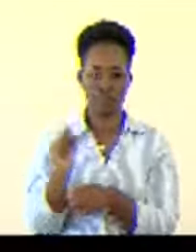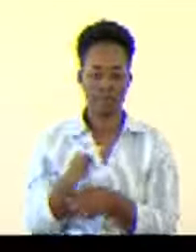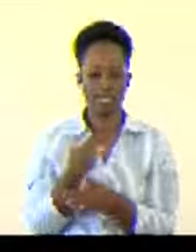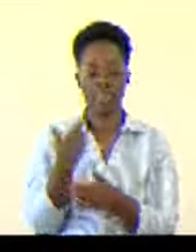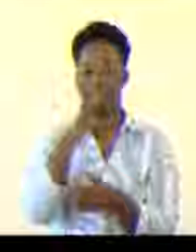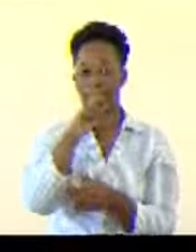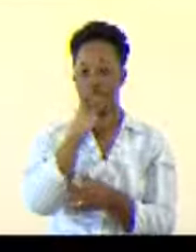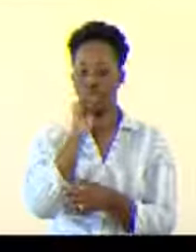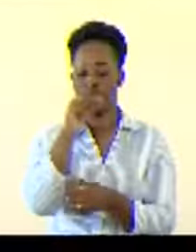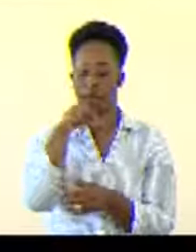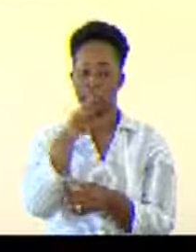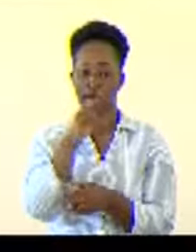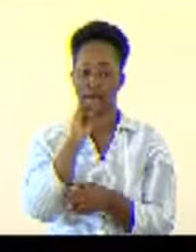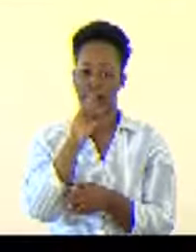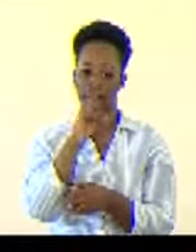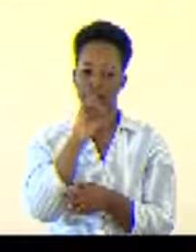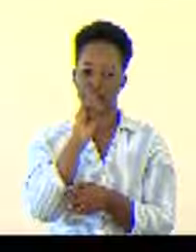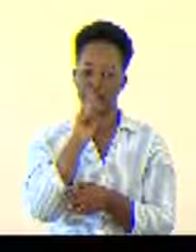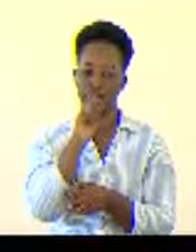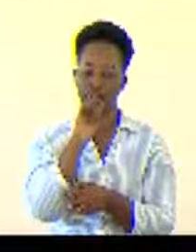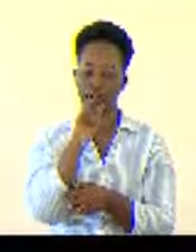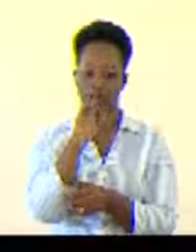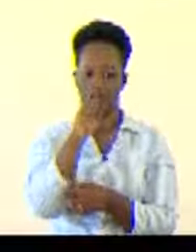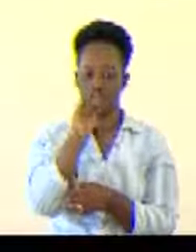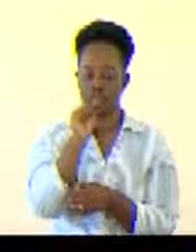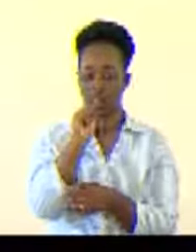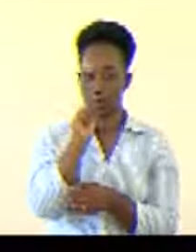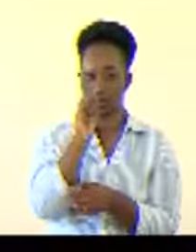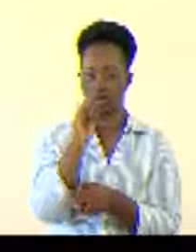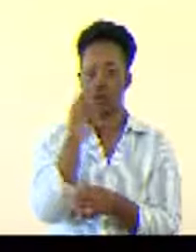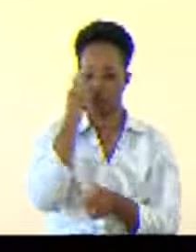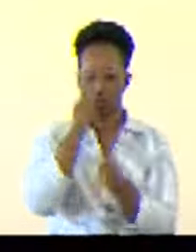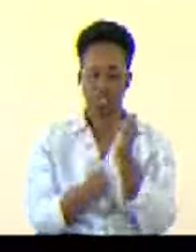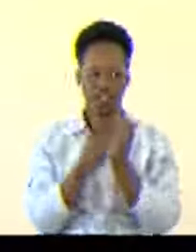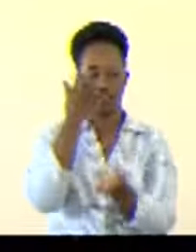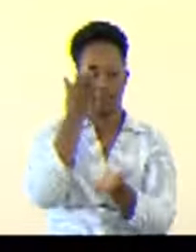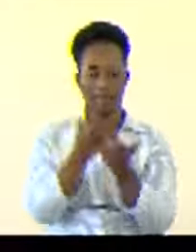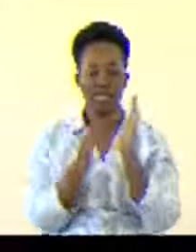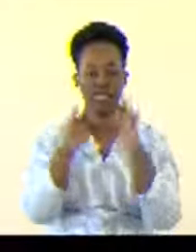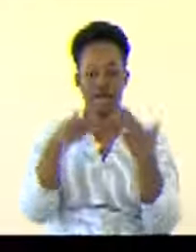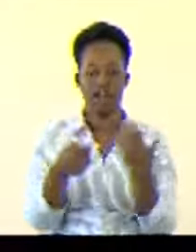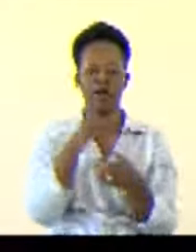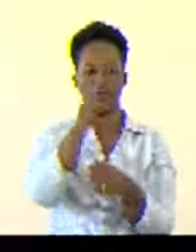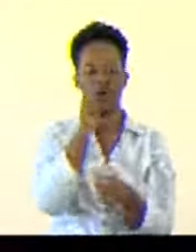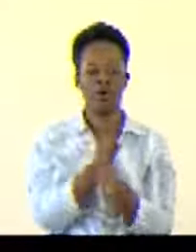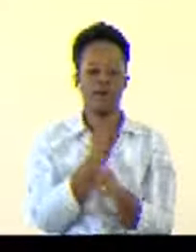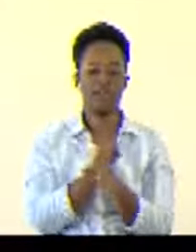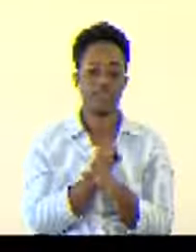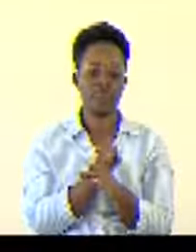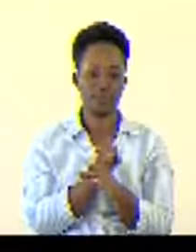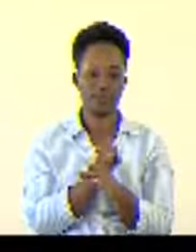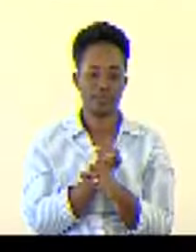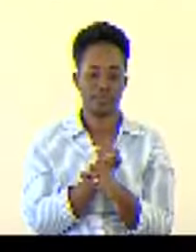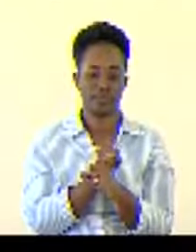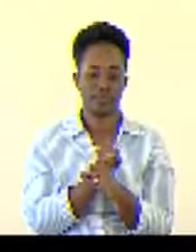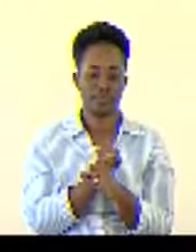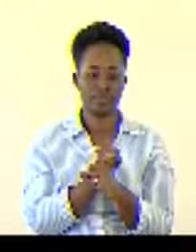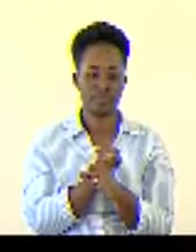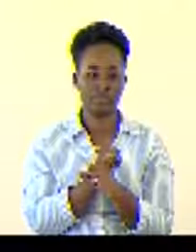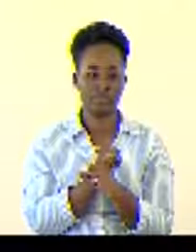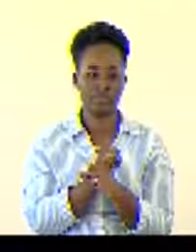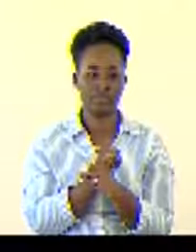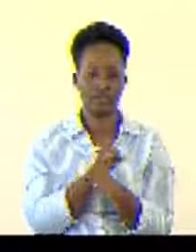have what you call beverage ratios, which we shall look, which measure how the working capital works. So